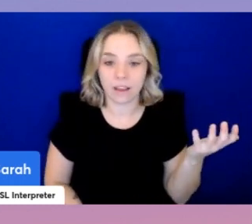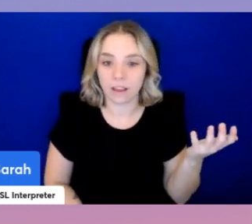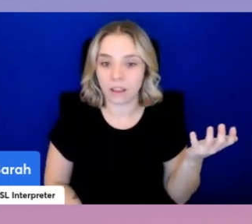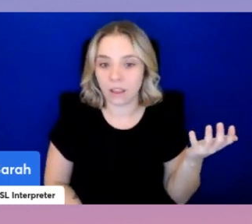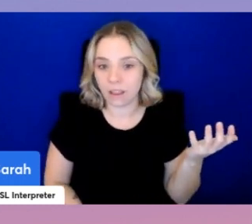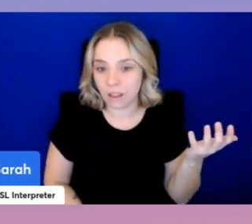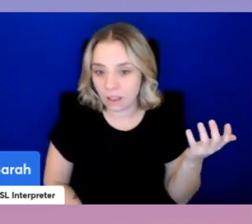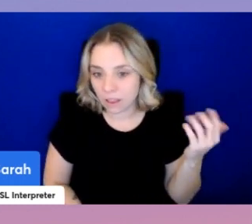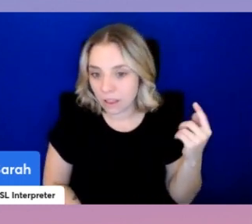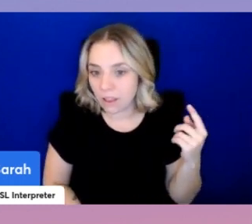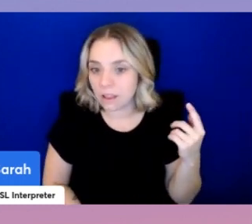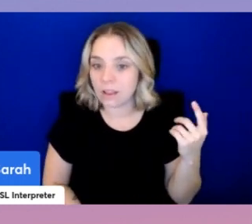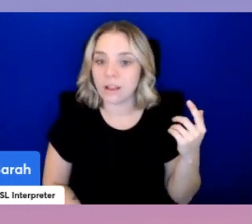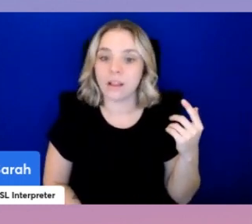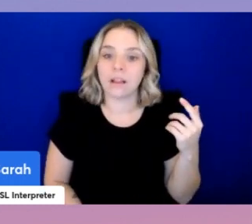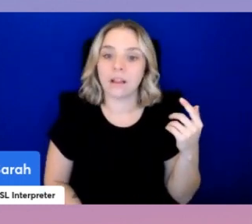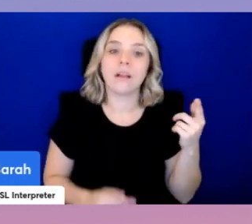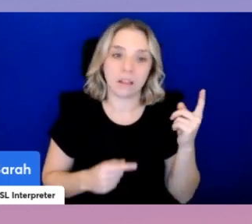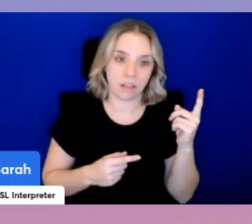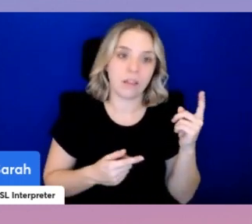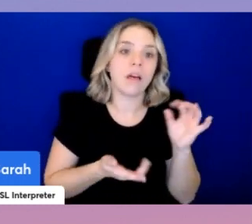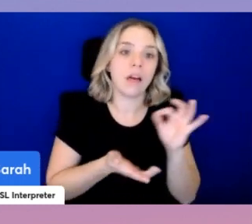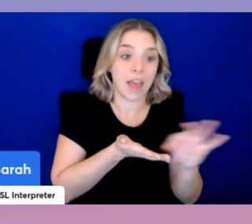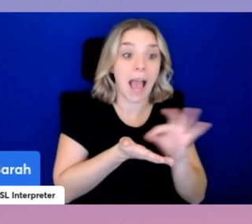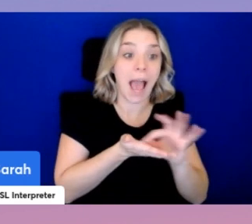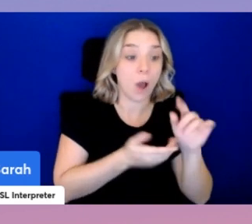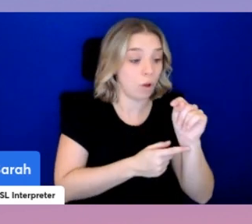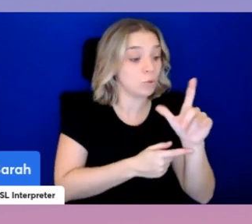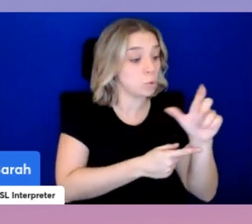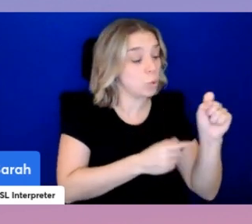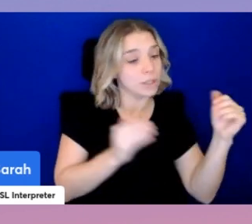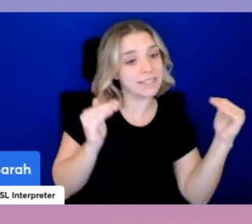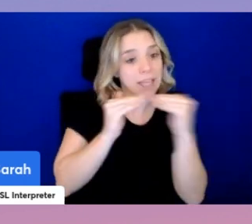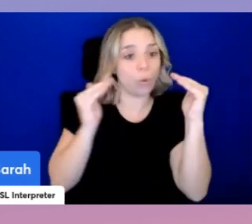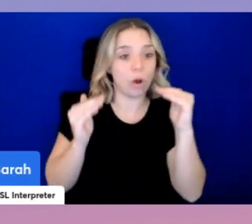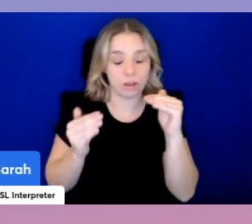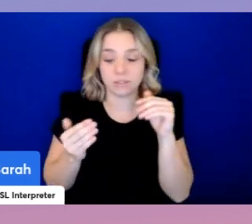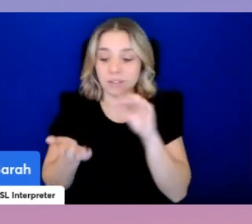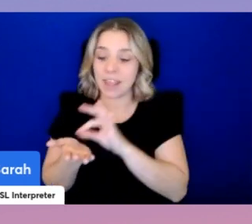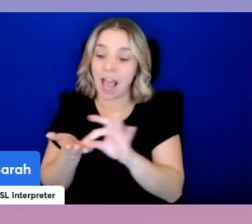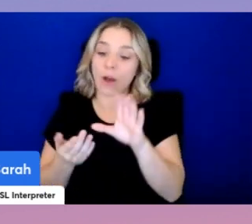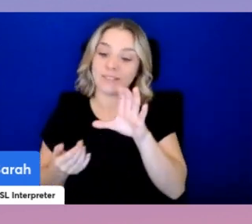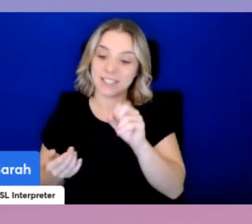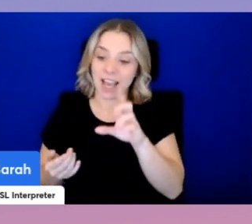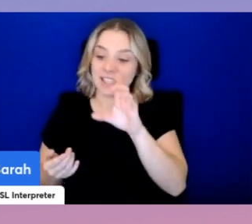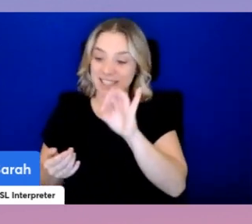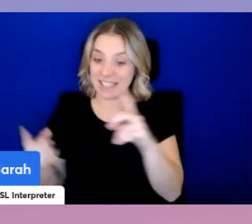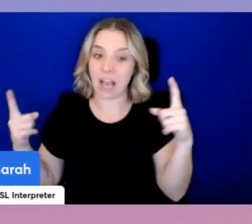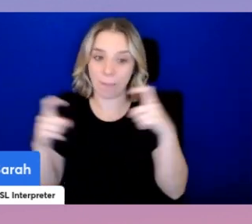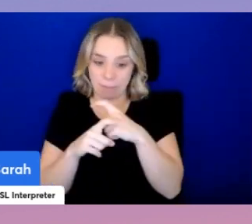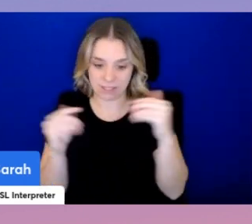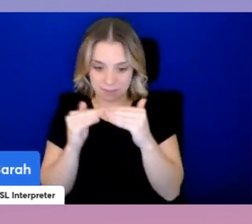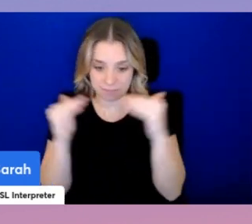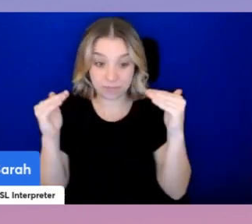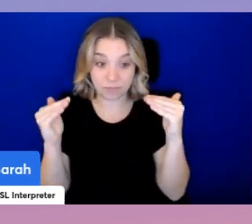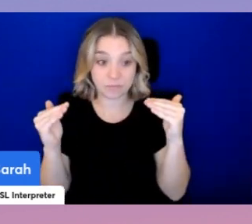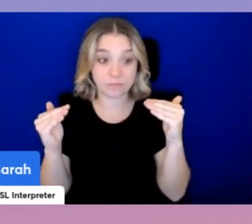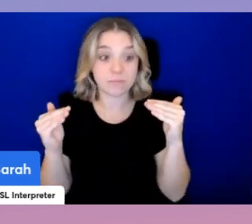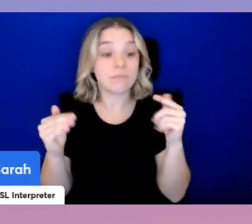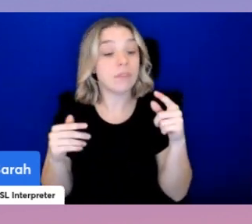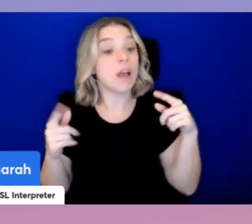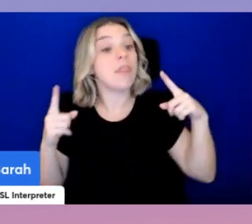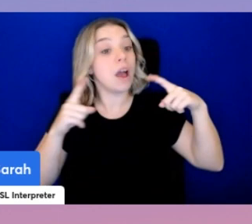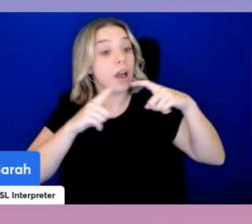of tools equal the count of CI/CD complexity. The complexity is grow by the number